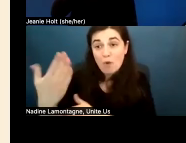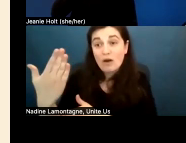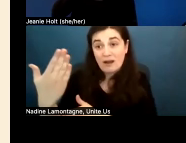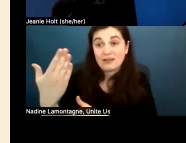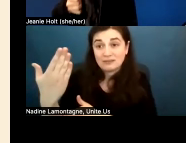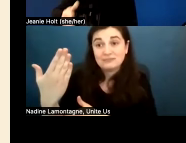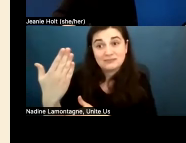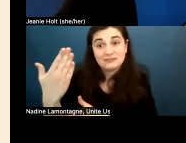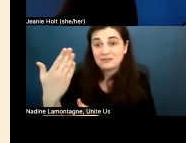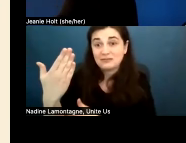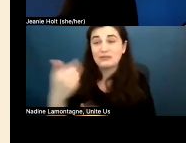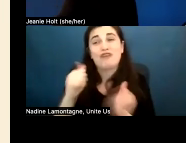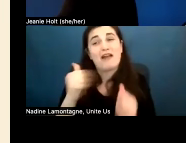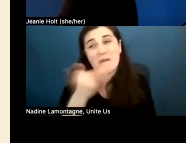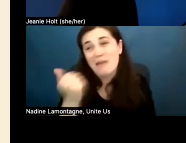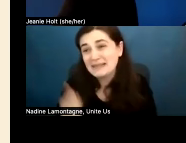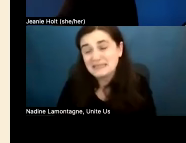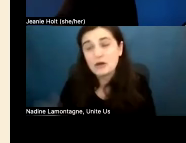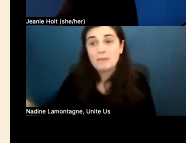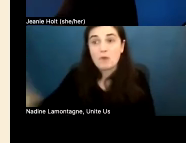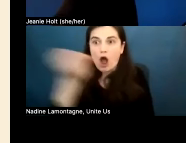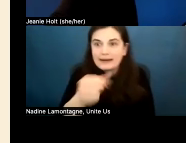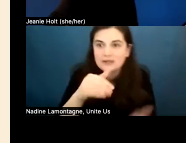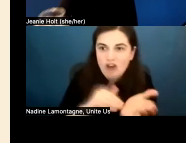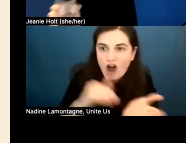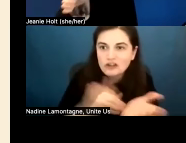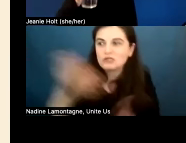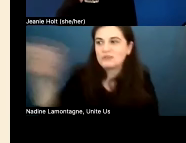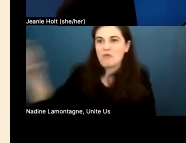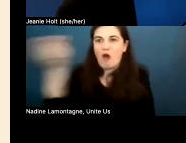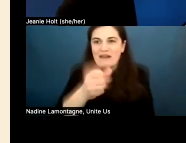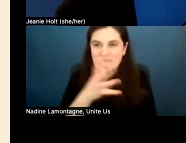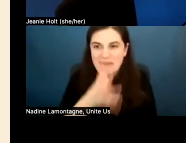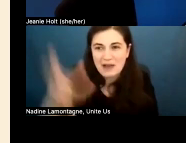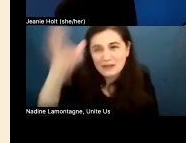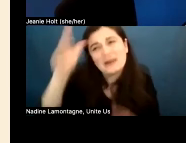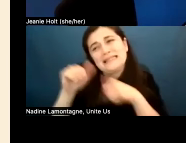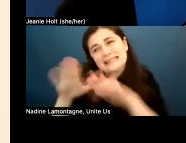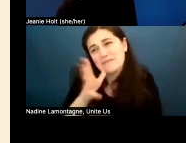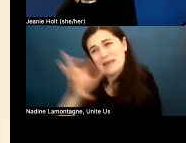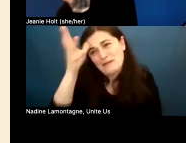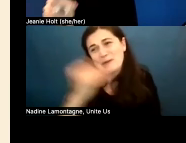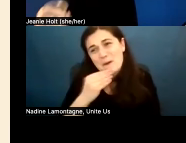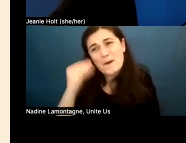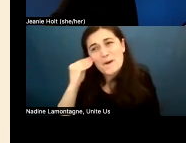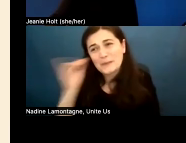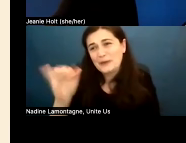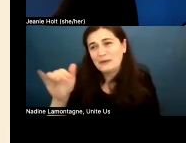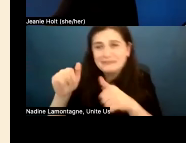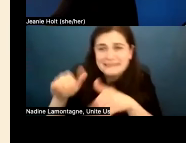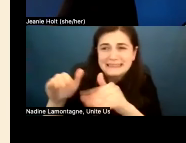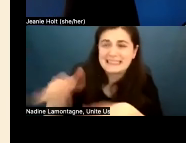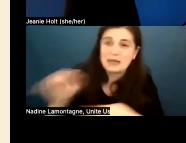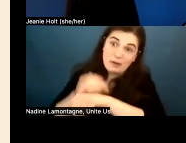lot of doctors, we brought a lot of parents. We actually had to send a lot of parents home because folks are working. And that's actually been one of the big